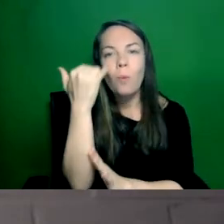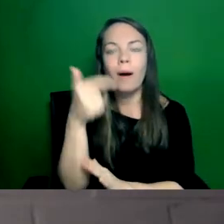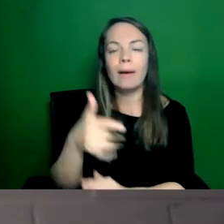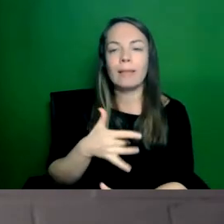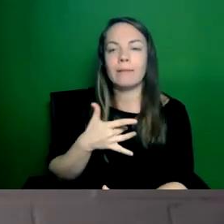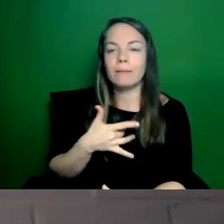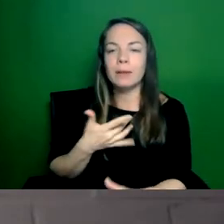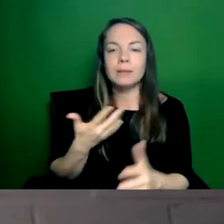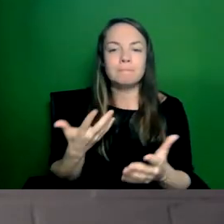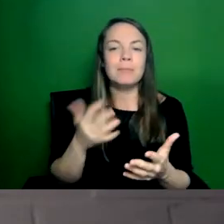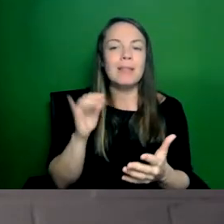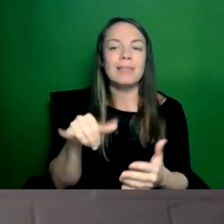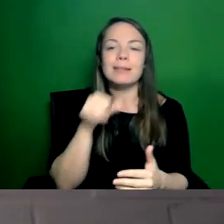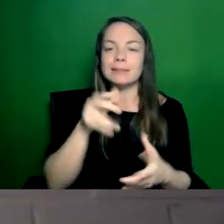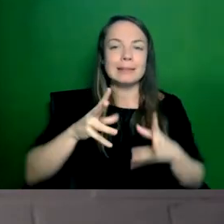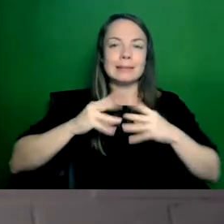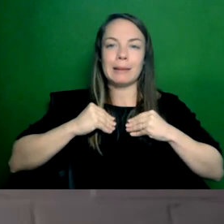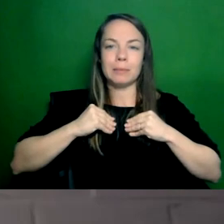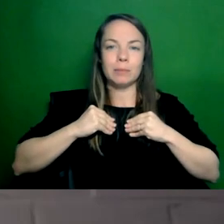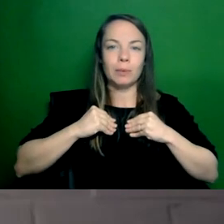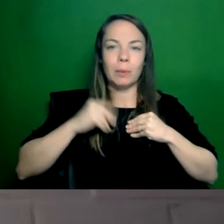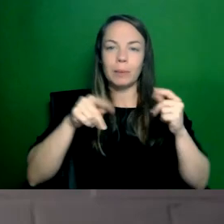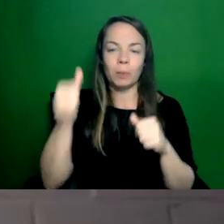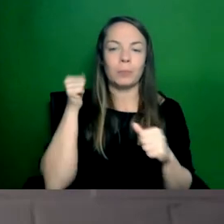it's considered to be unacceptable. So I think